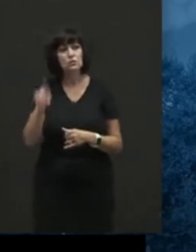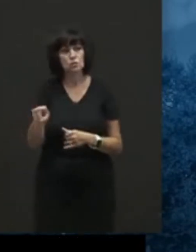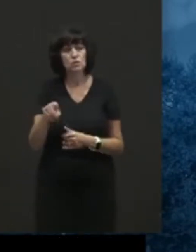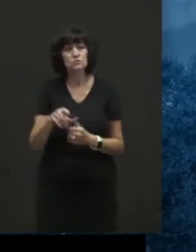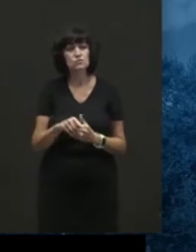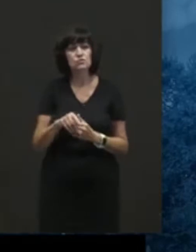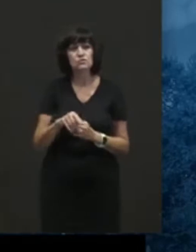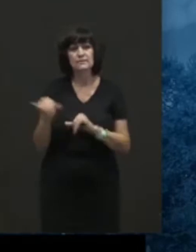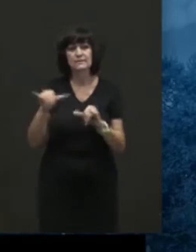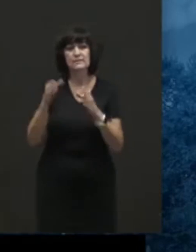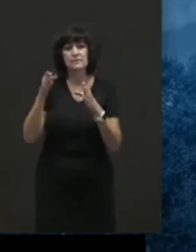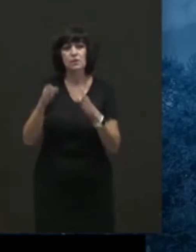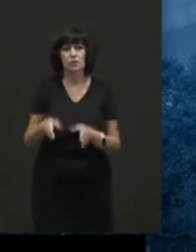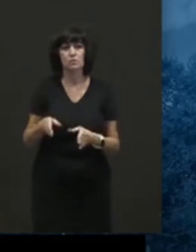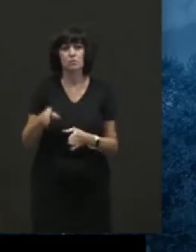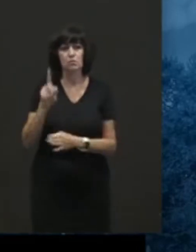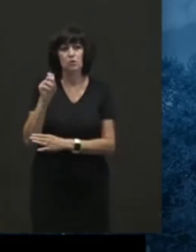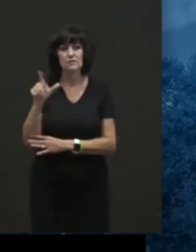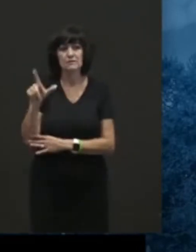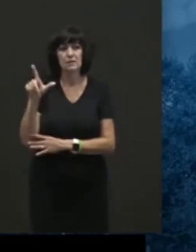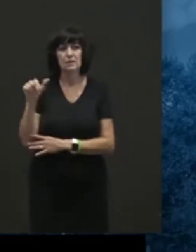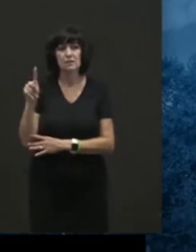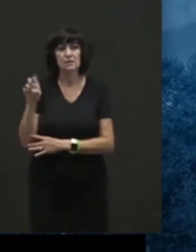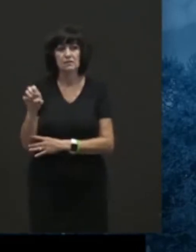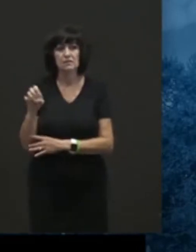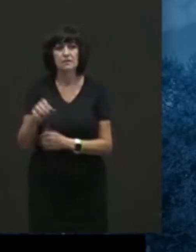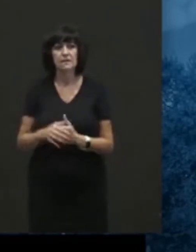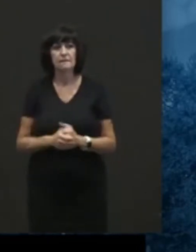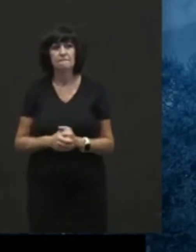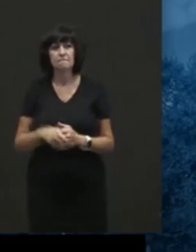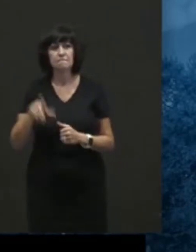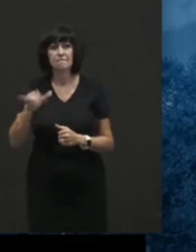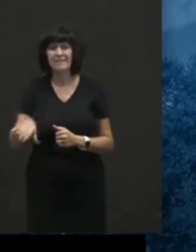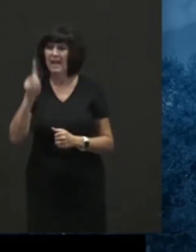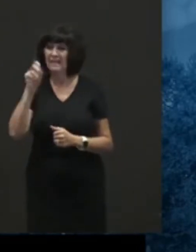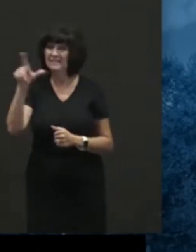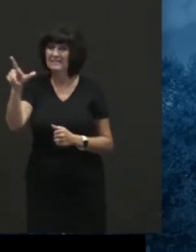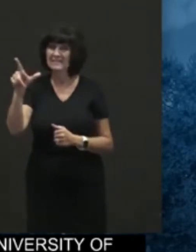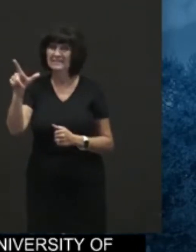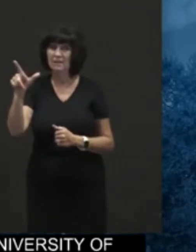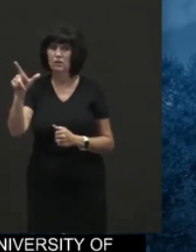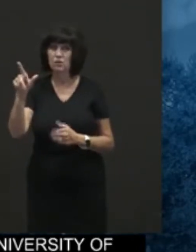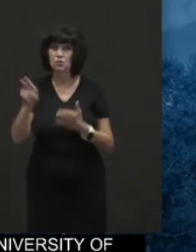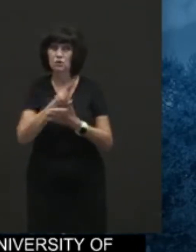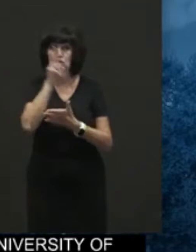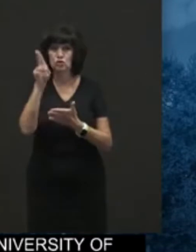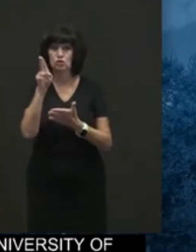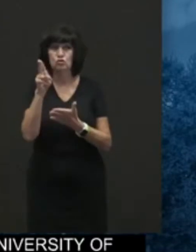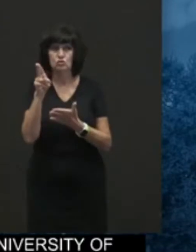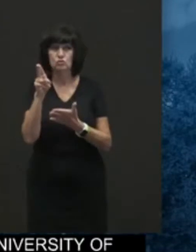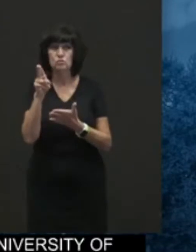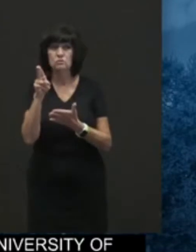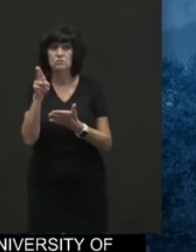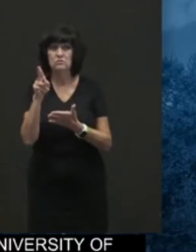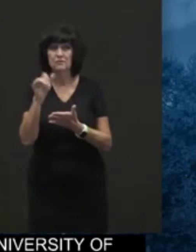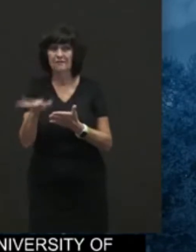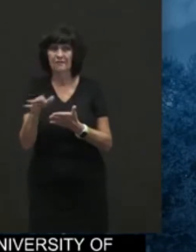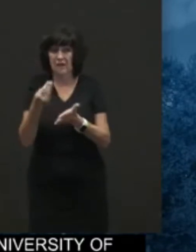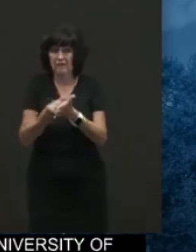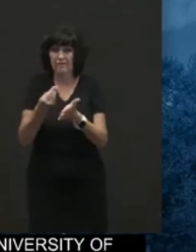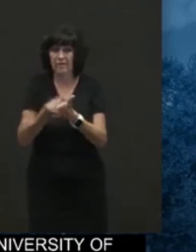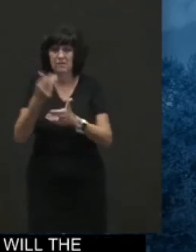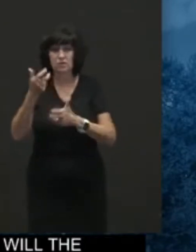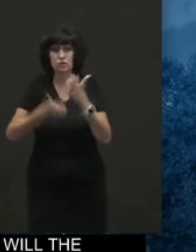Live. In light of the University of Delaware's financial problems blamed on COVID-19, will the state give them any kind of